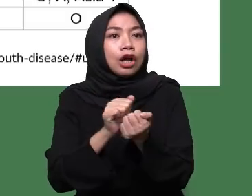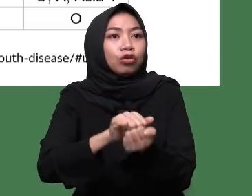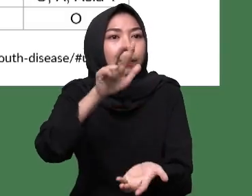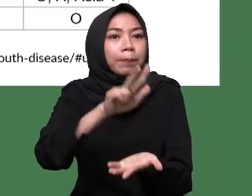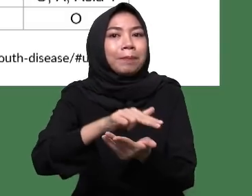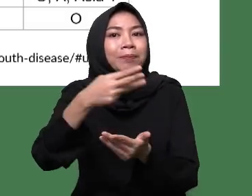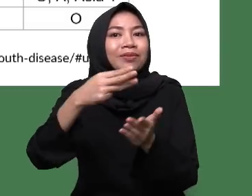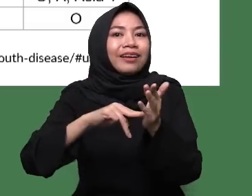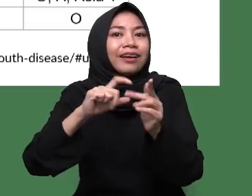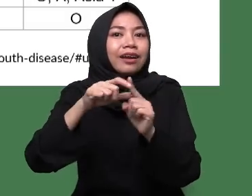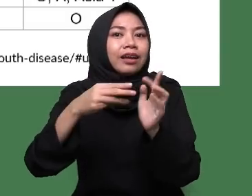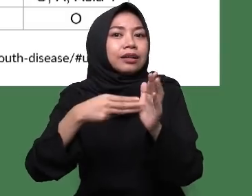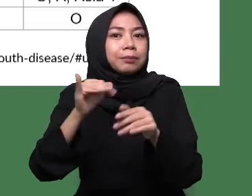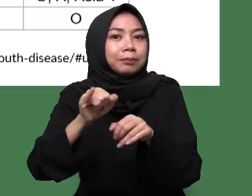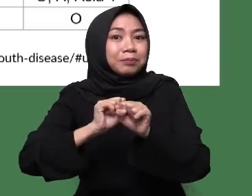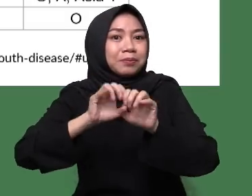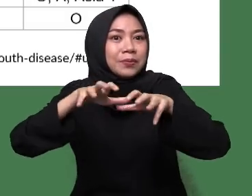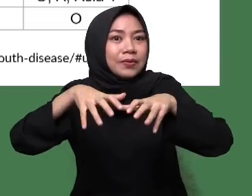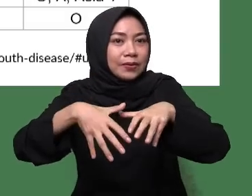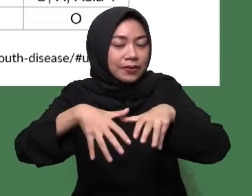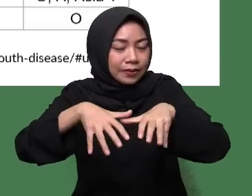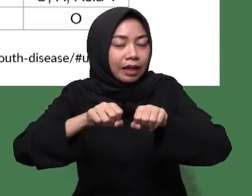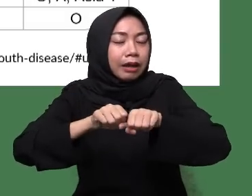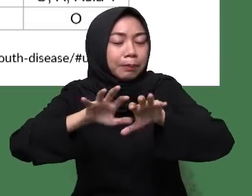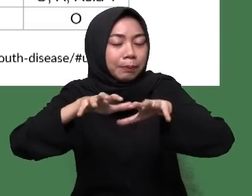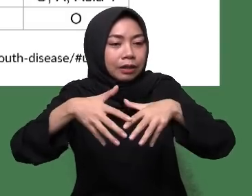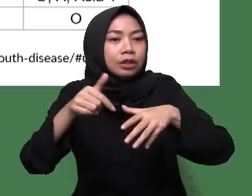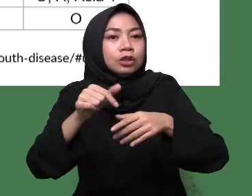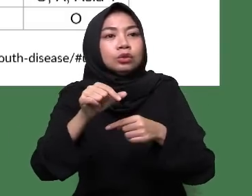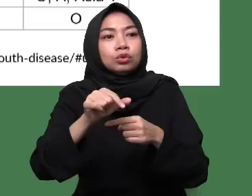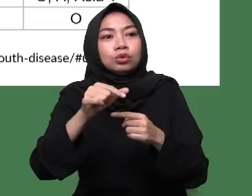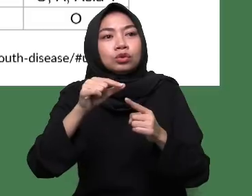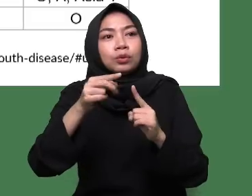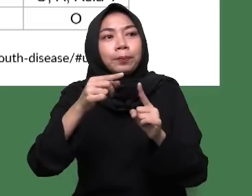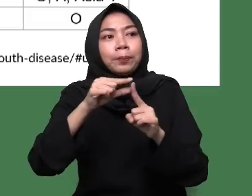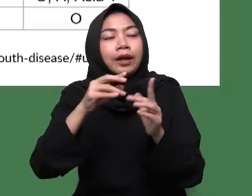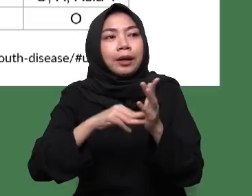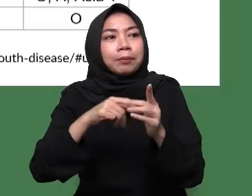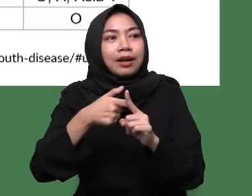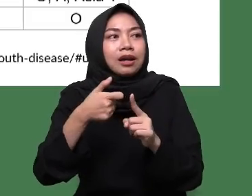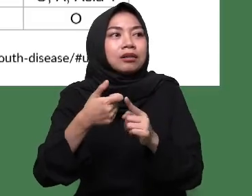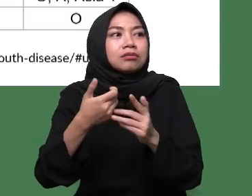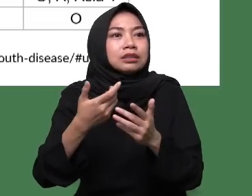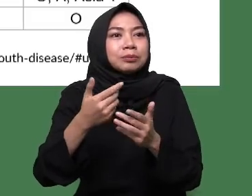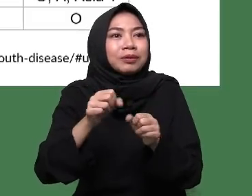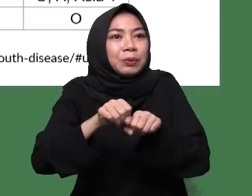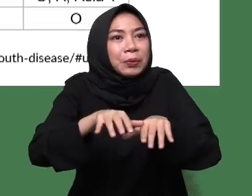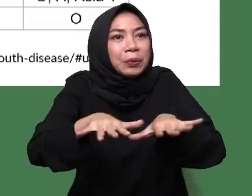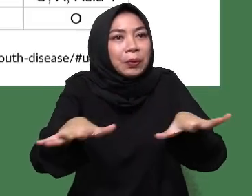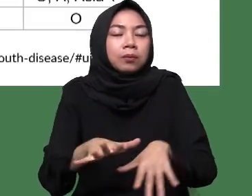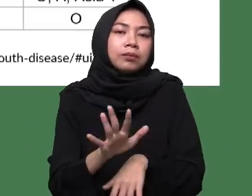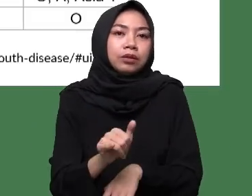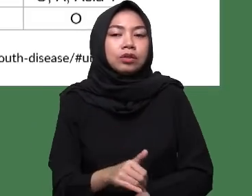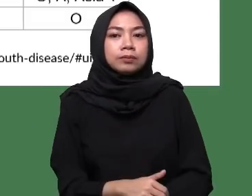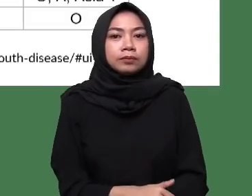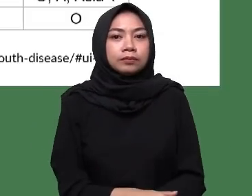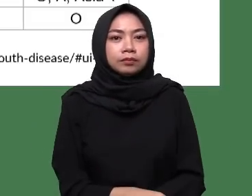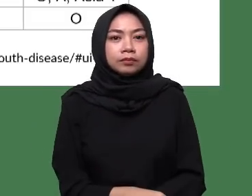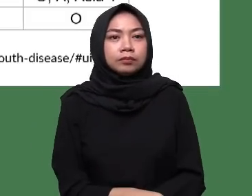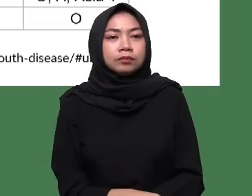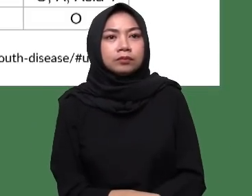the official control program has been implemented, FMD outbreaks would still probably occur. And